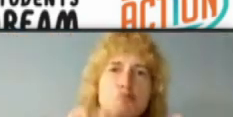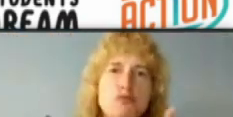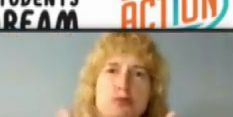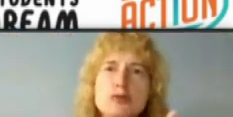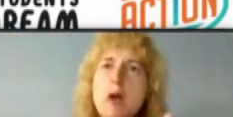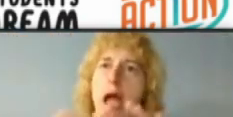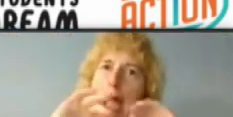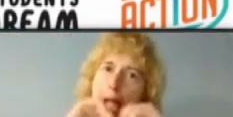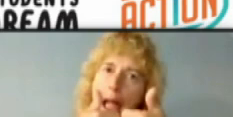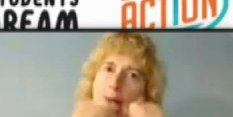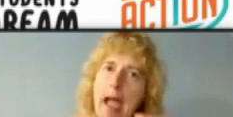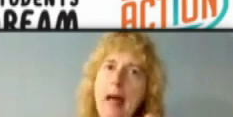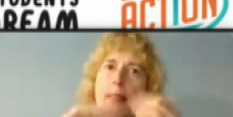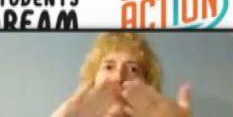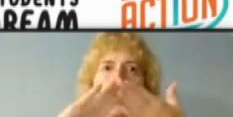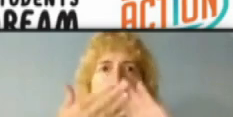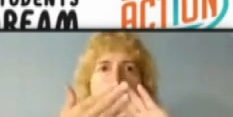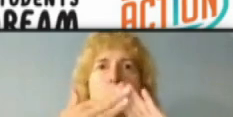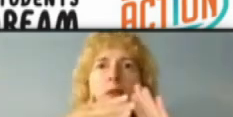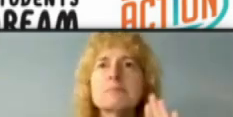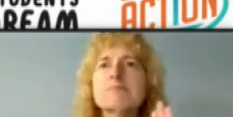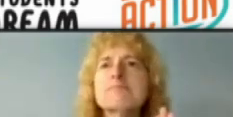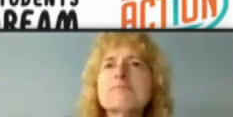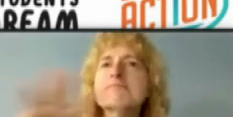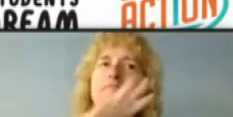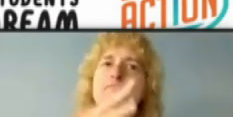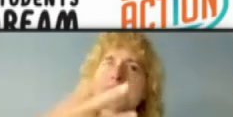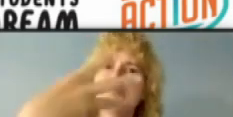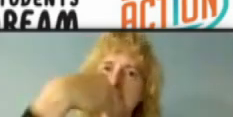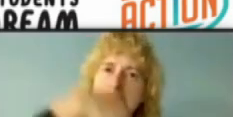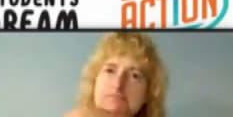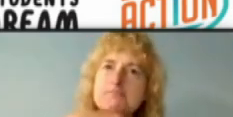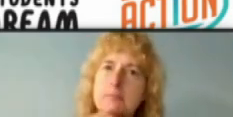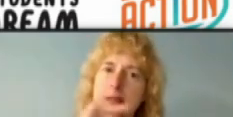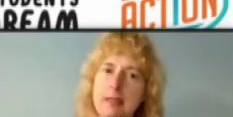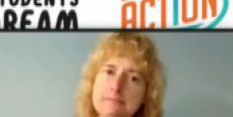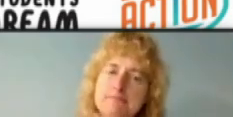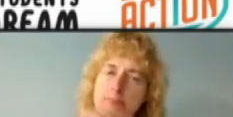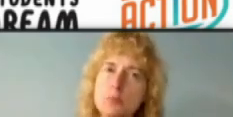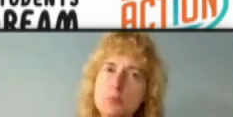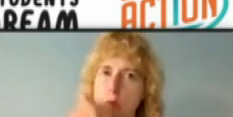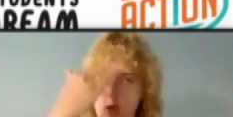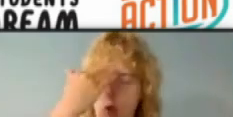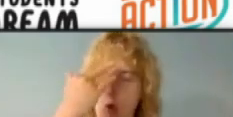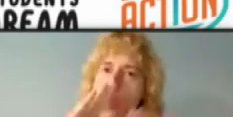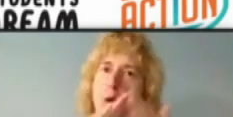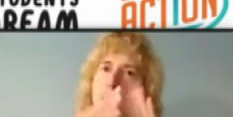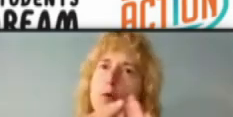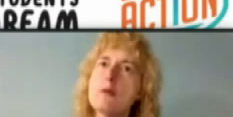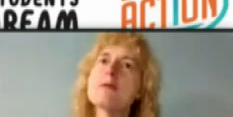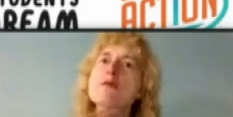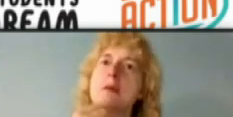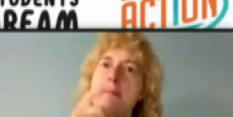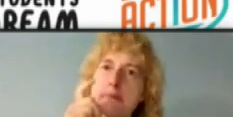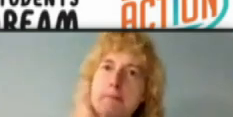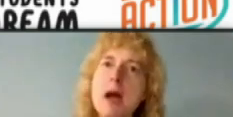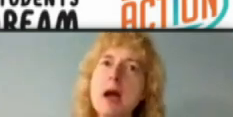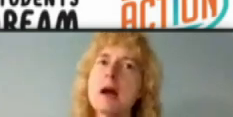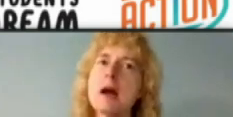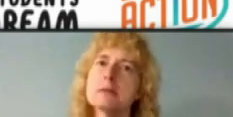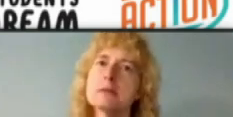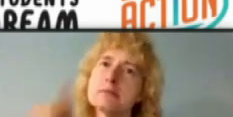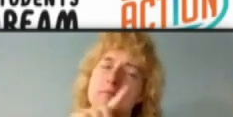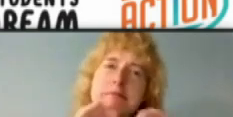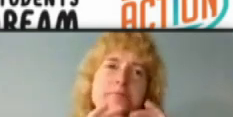be part of this effort as we go forward? Because we know that the community voices must be heard. And as we think about that knowledge